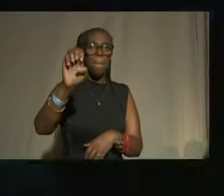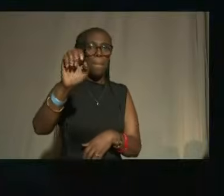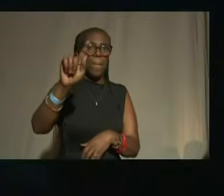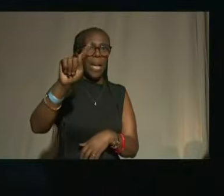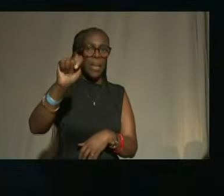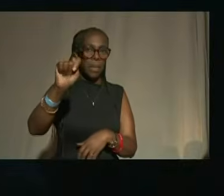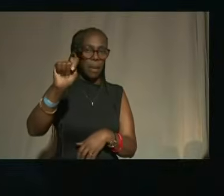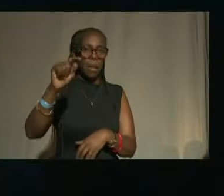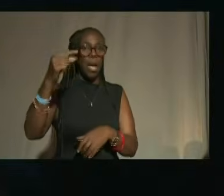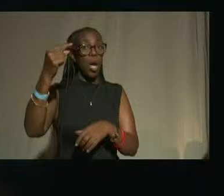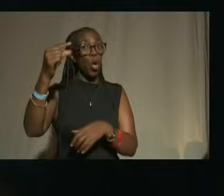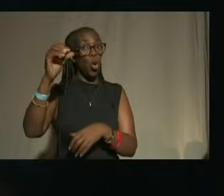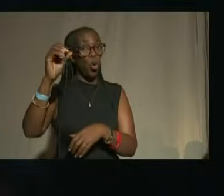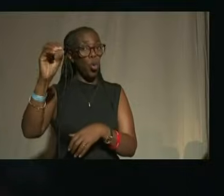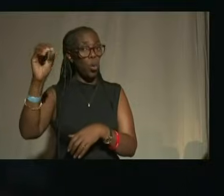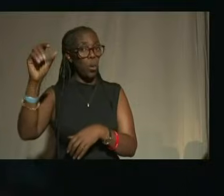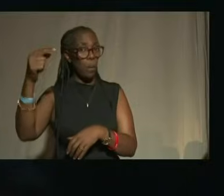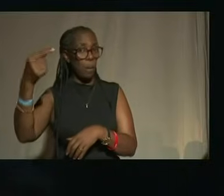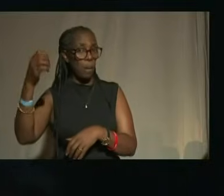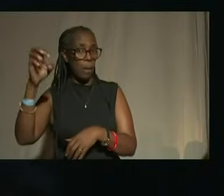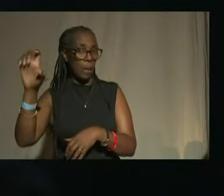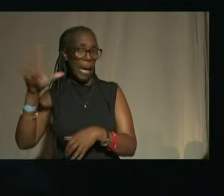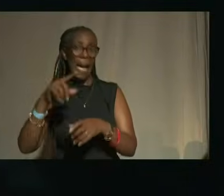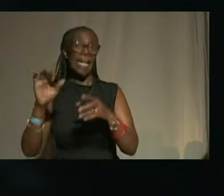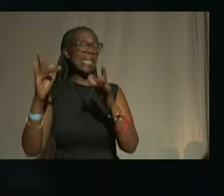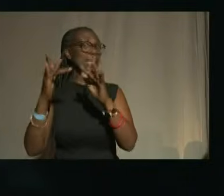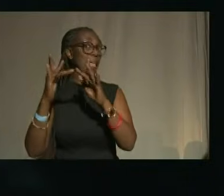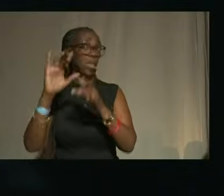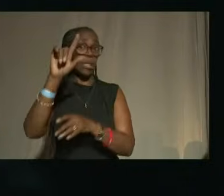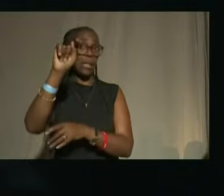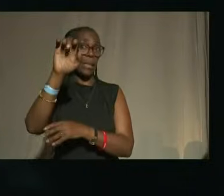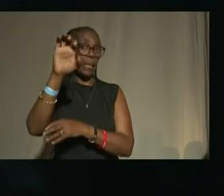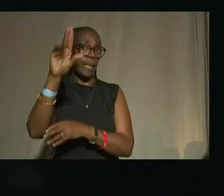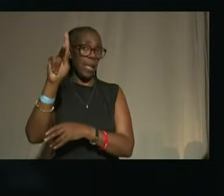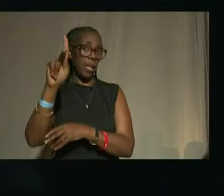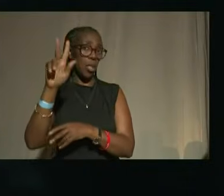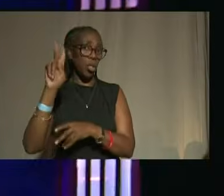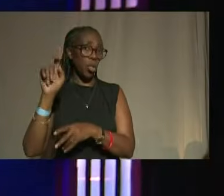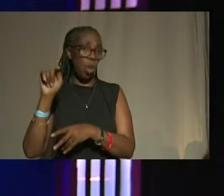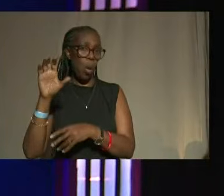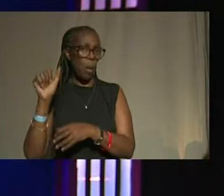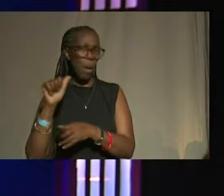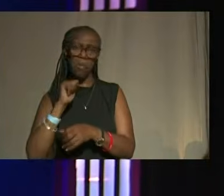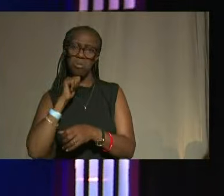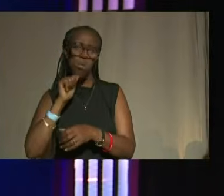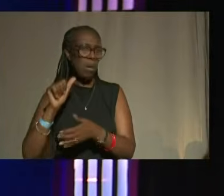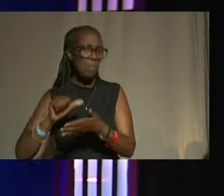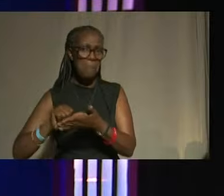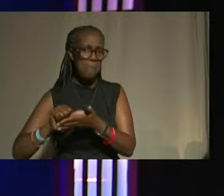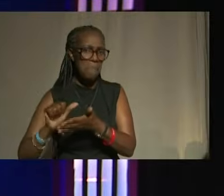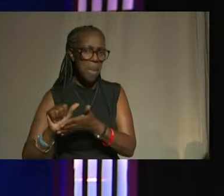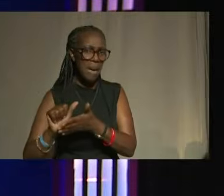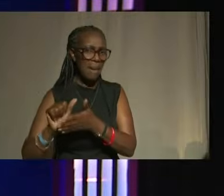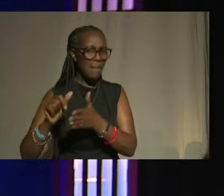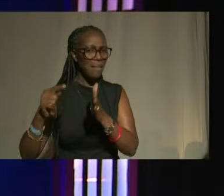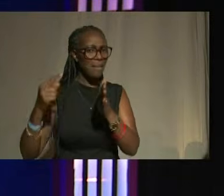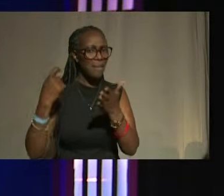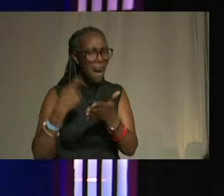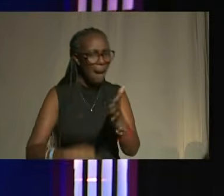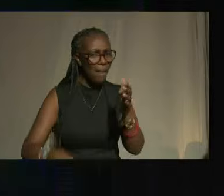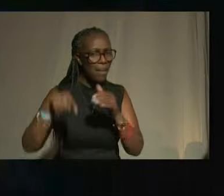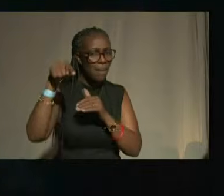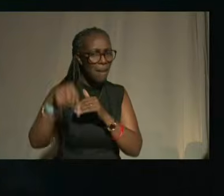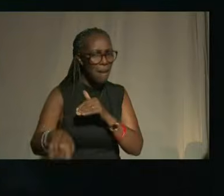are earning money and data from the Jamaican economy, but they are not paying taxes in Jamaica. What policy changes will